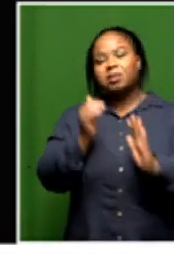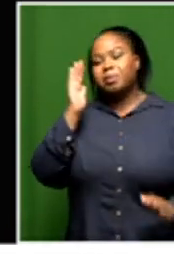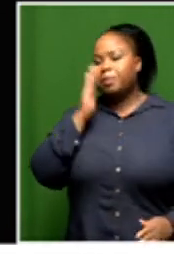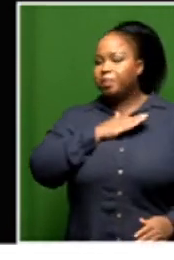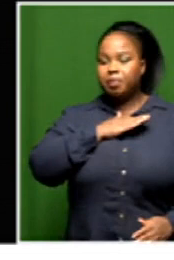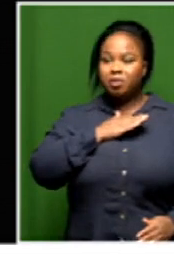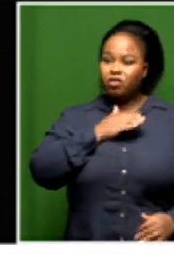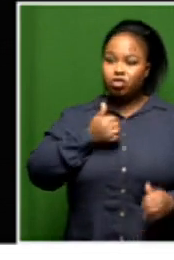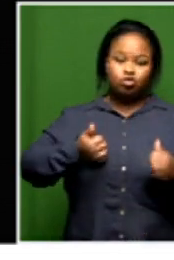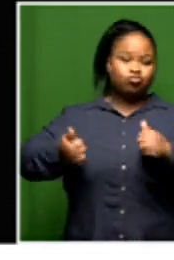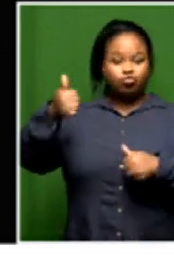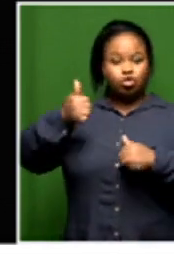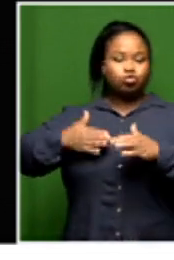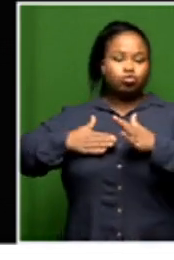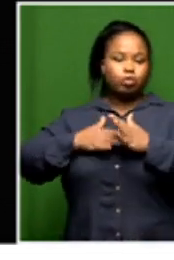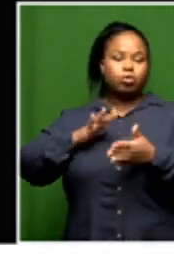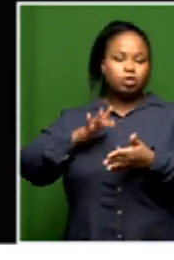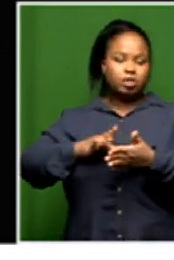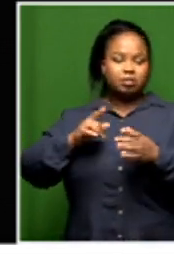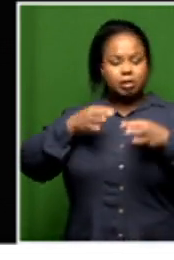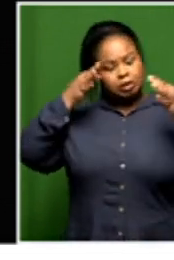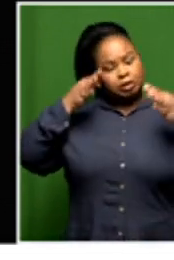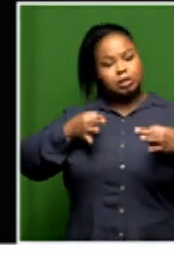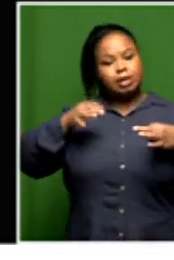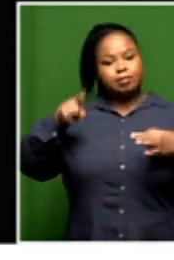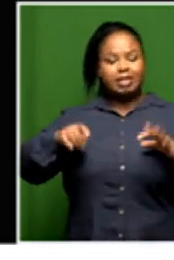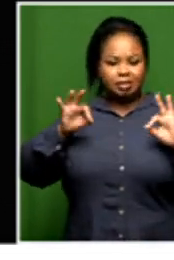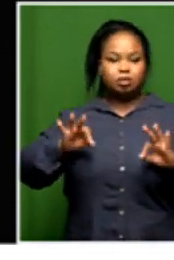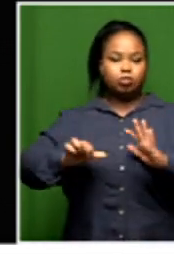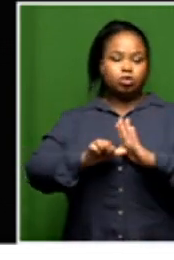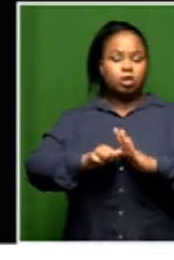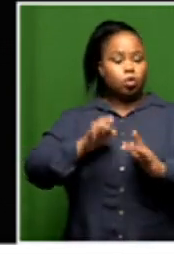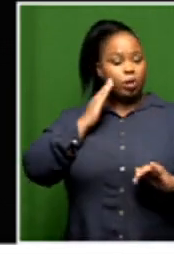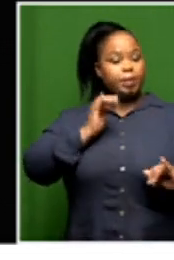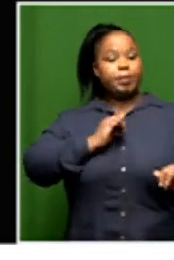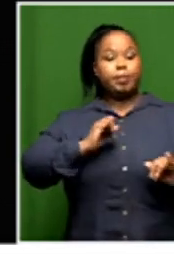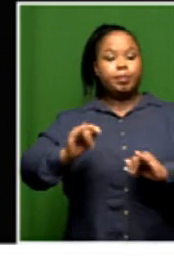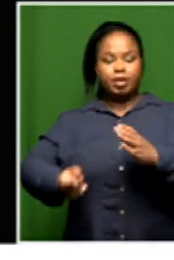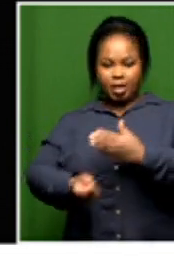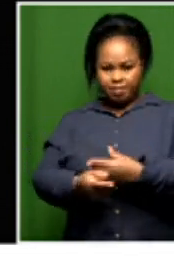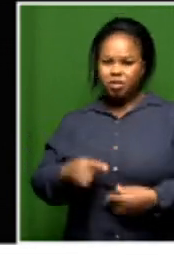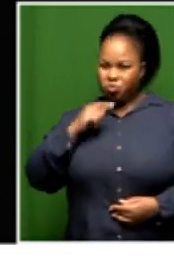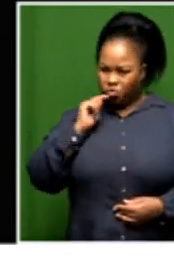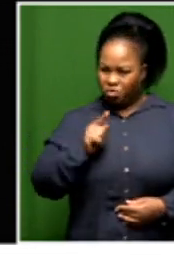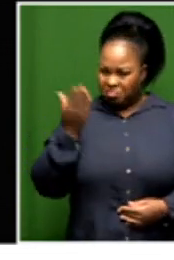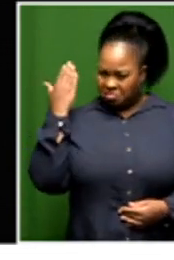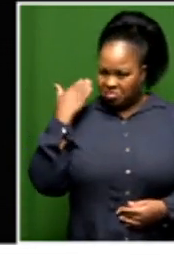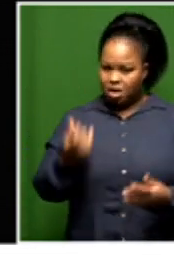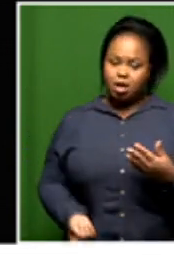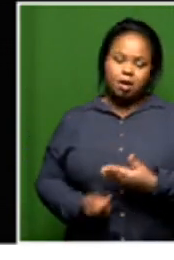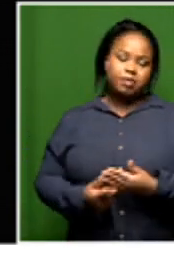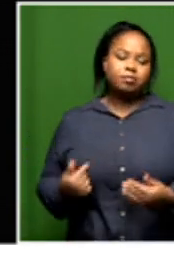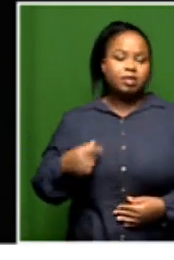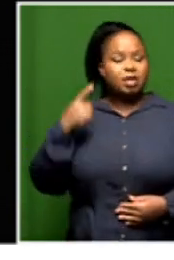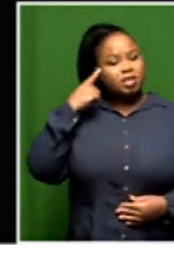senior positions that have to make critical decisions during crises, and this was indeed a crisis. And I just think